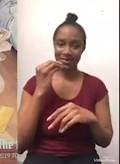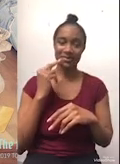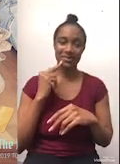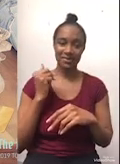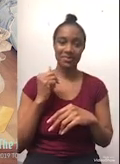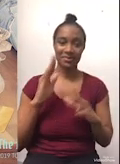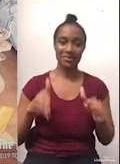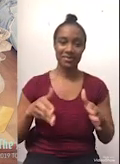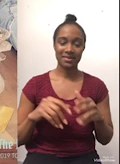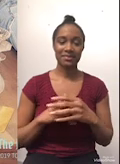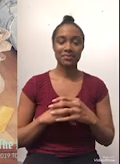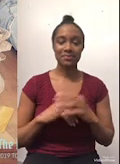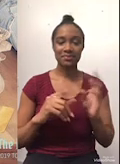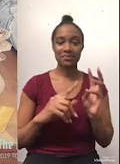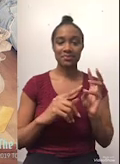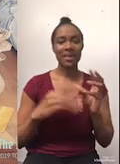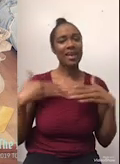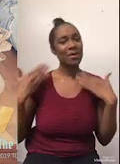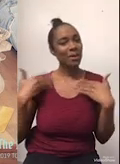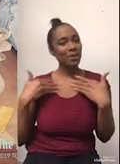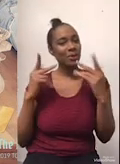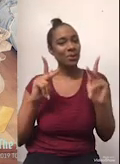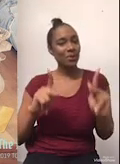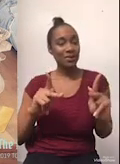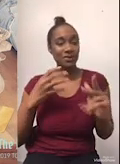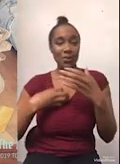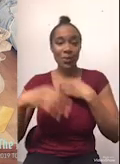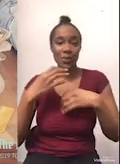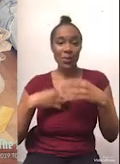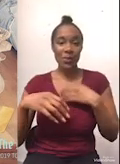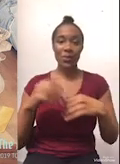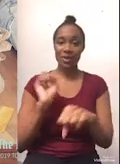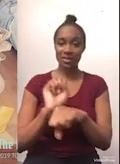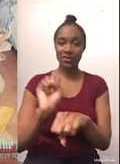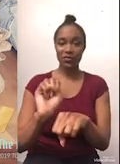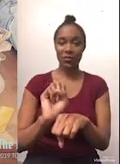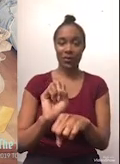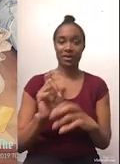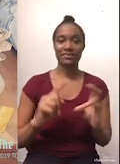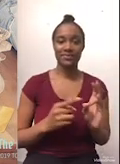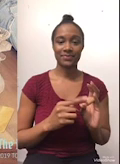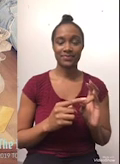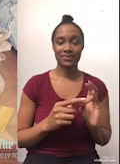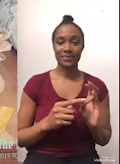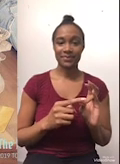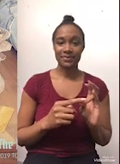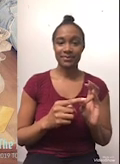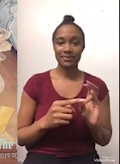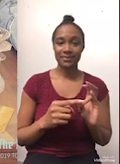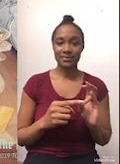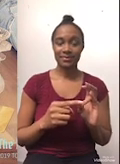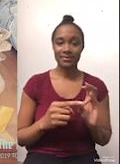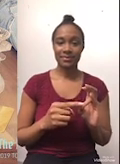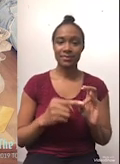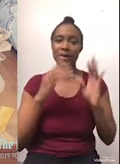Sonyeol, a bubbly character who has passion for their work. Kyojin, someone with